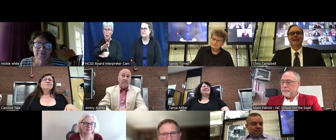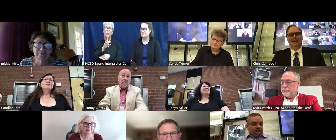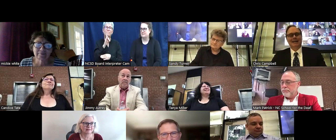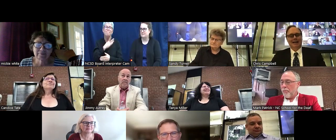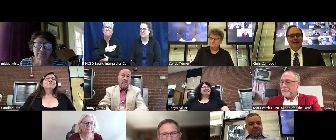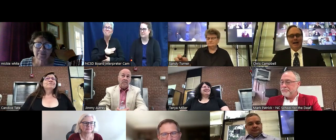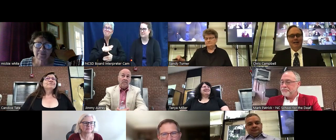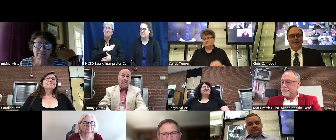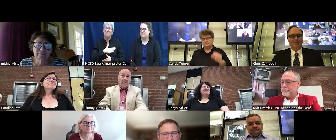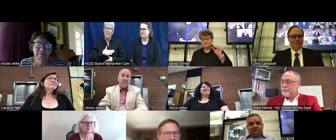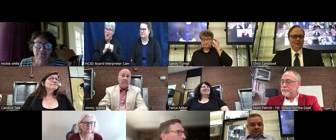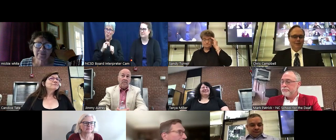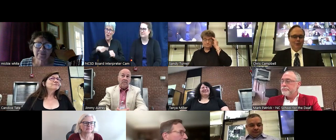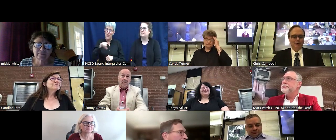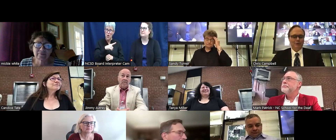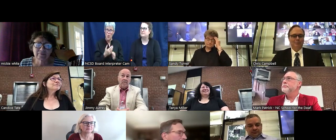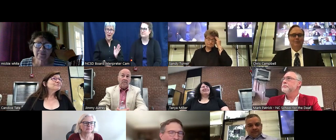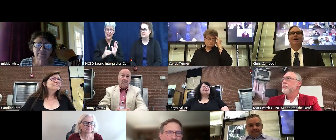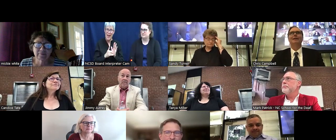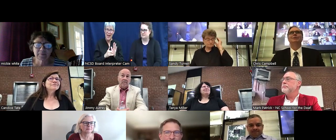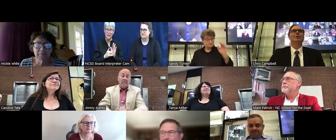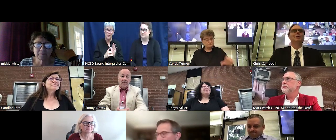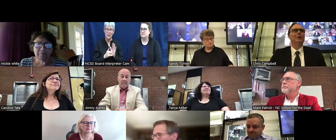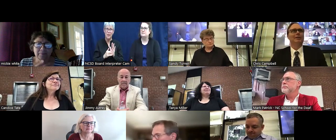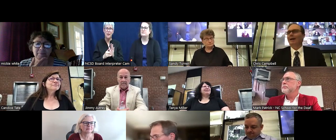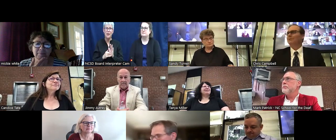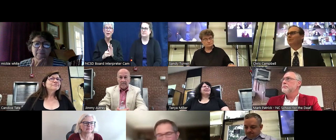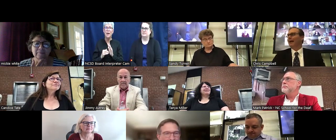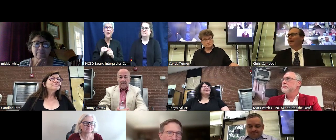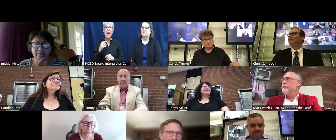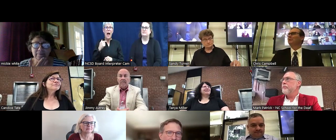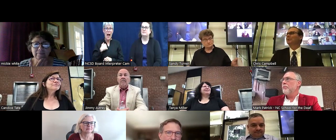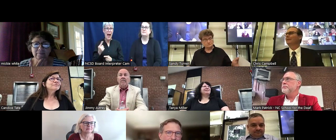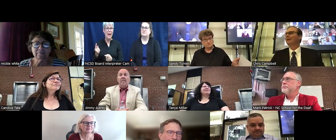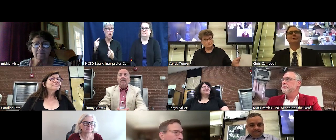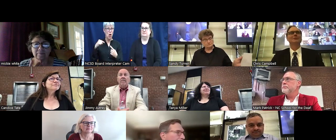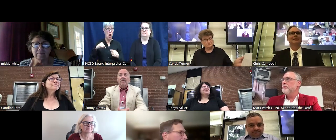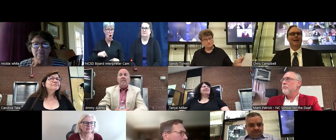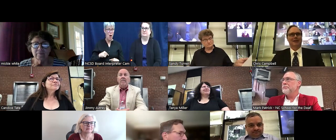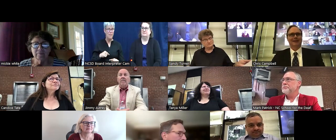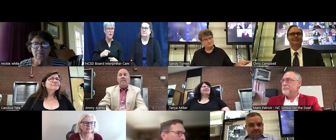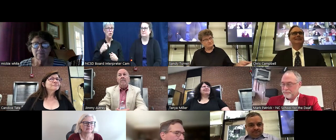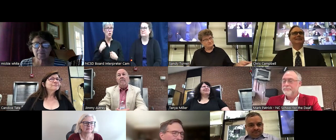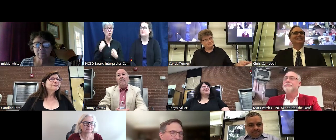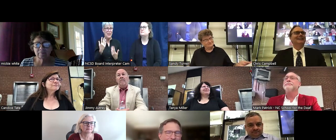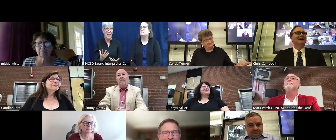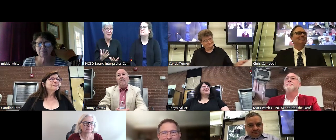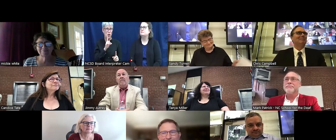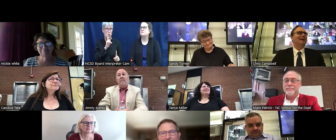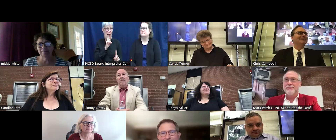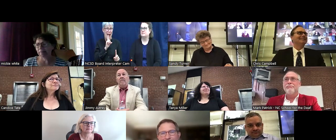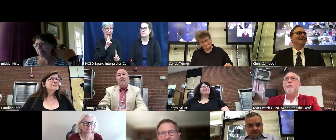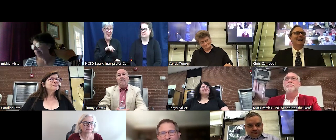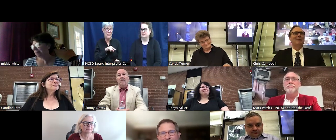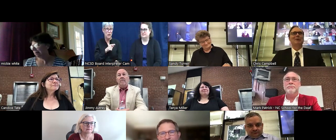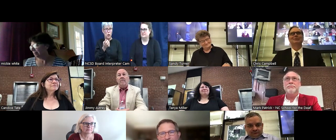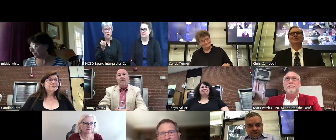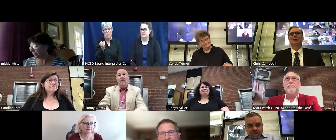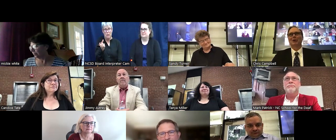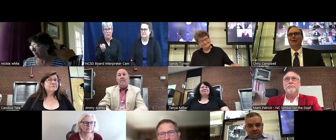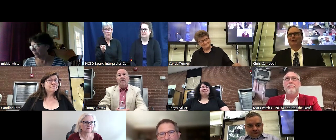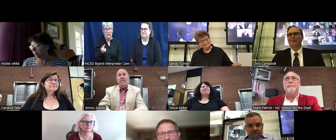again. I come to you to provide you with answers to little to nothing. But I